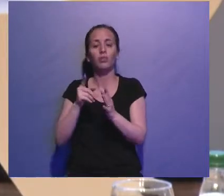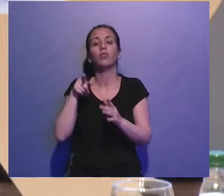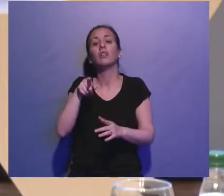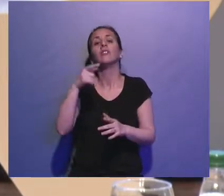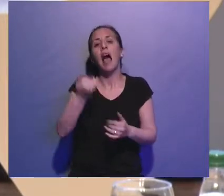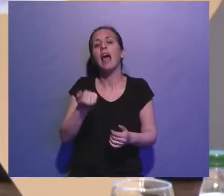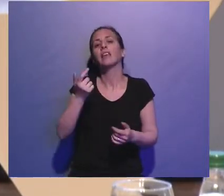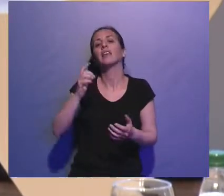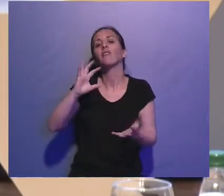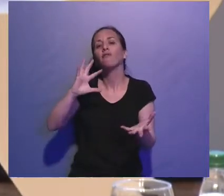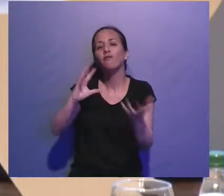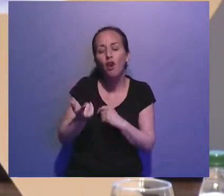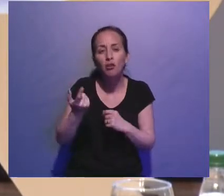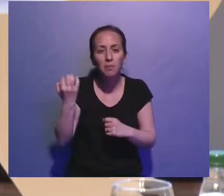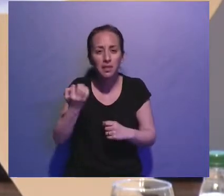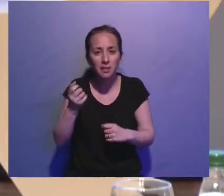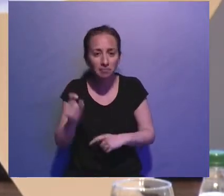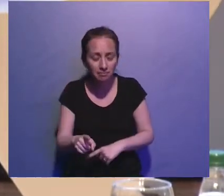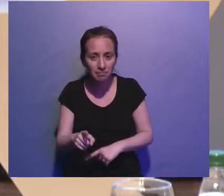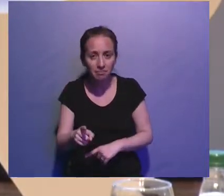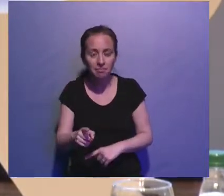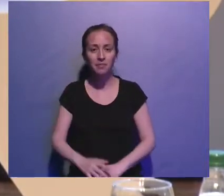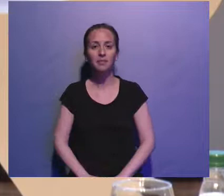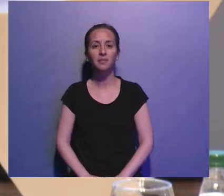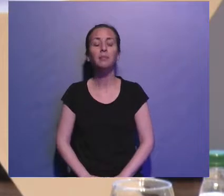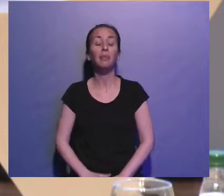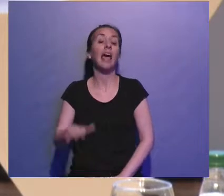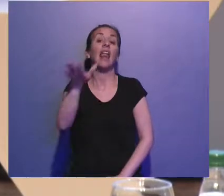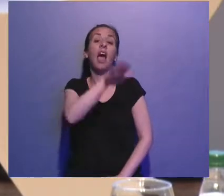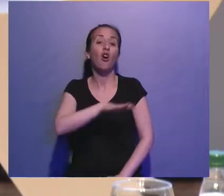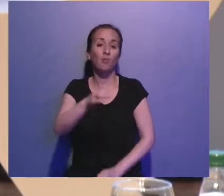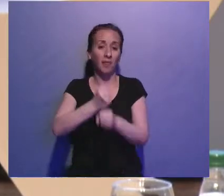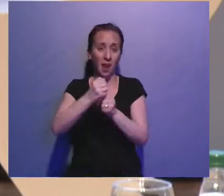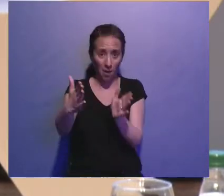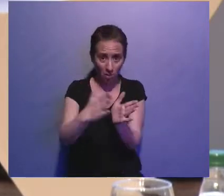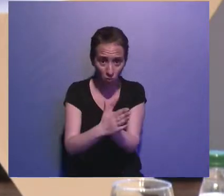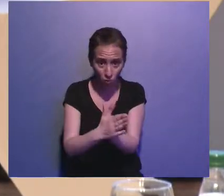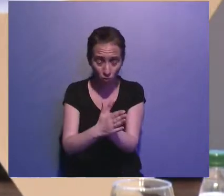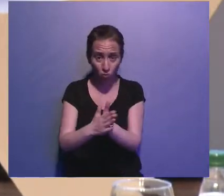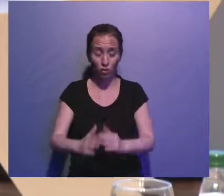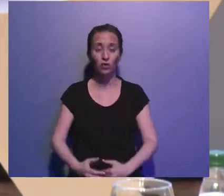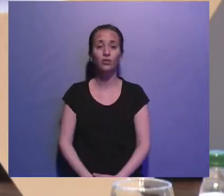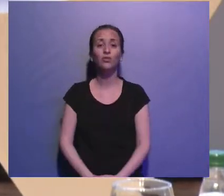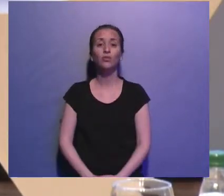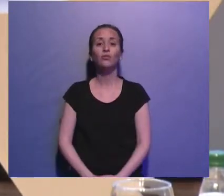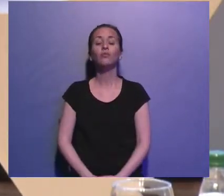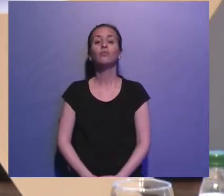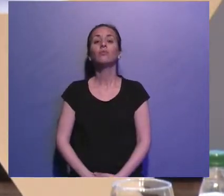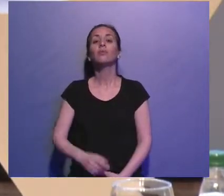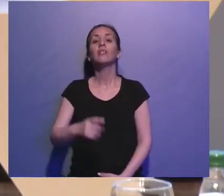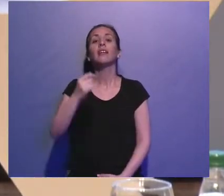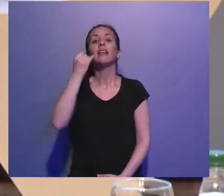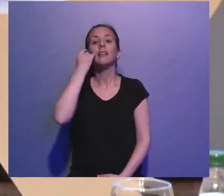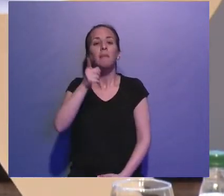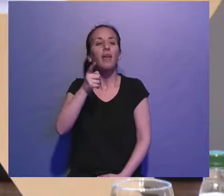community and do something in the short term that opens a door that might lead to something else. So the goal of this process is something that I've